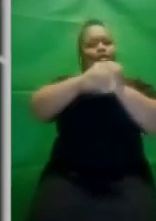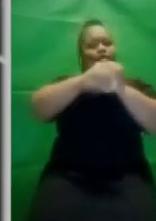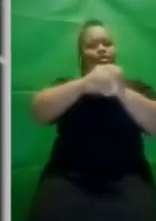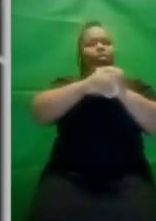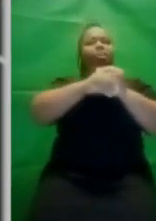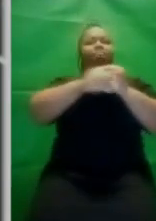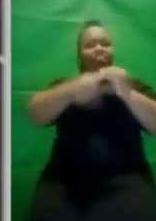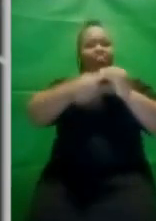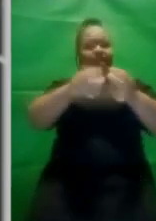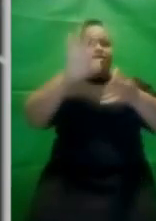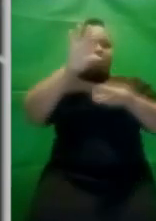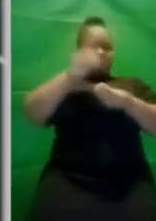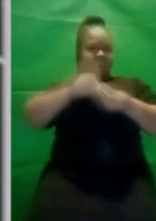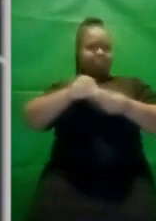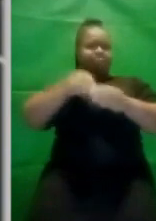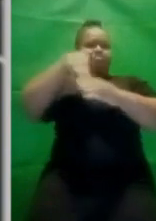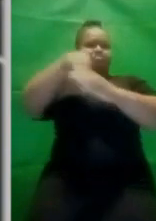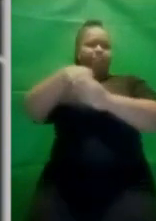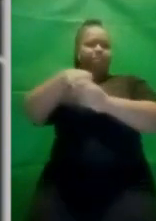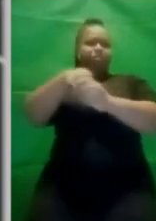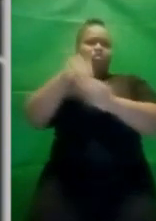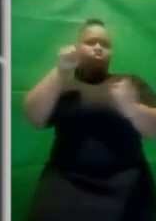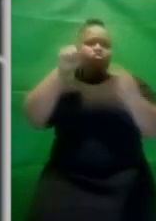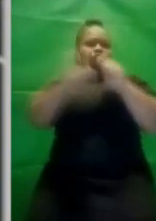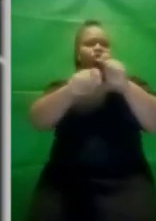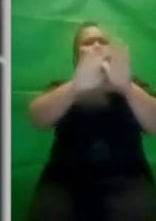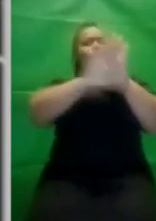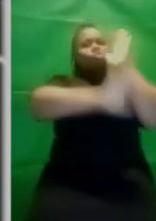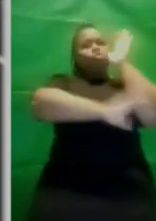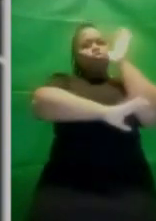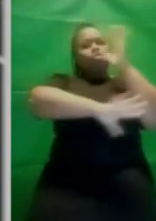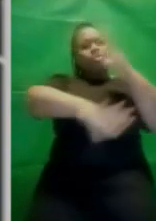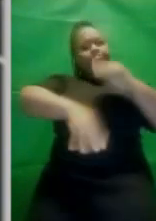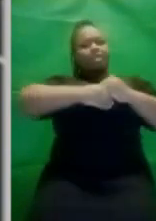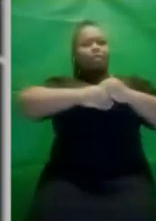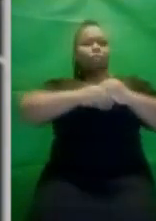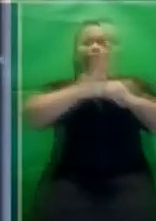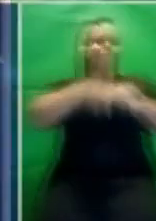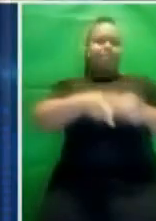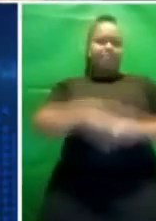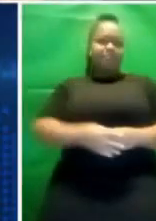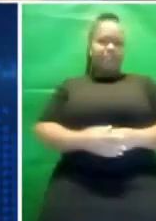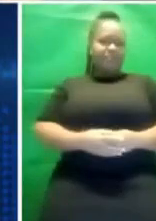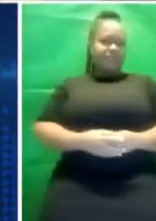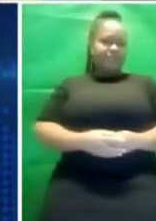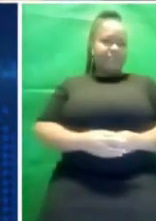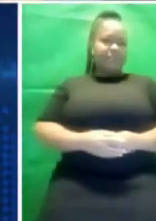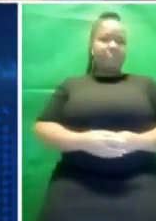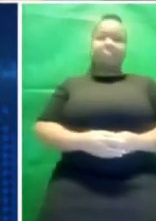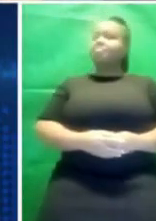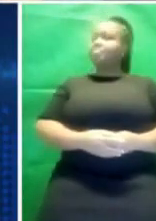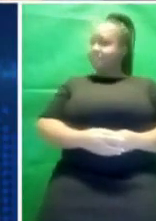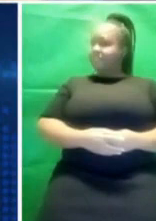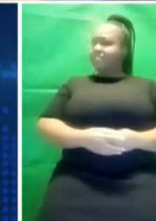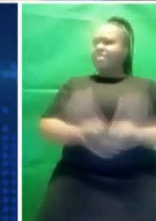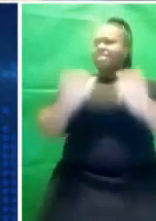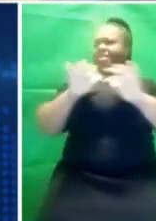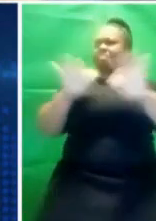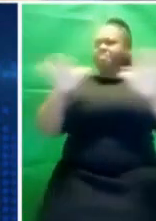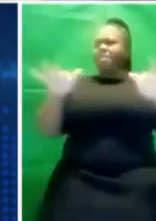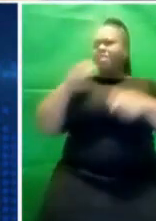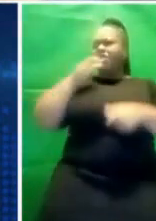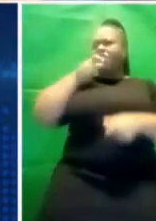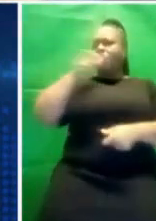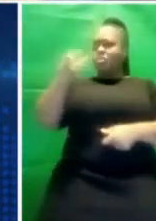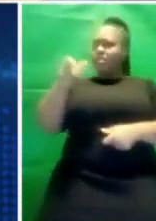incorporated as the change to the Constitution. All right, this public comment phase is quite important, isn't it? Just